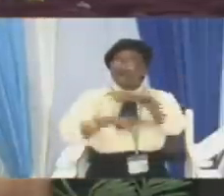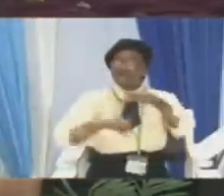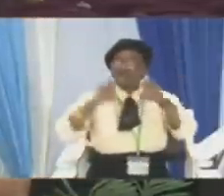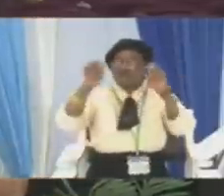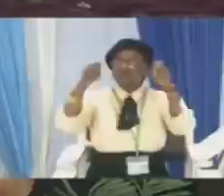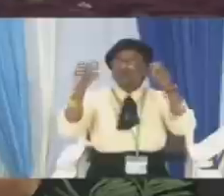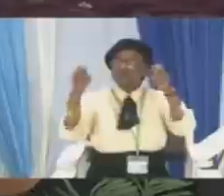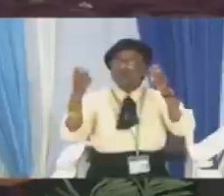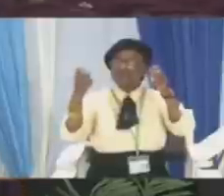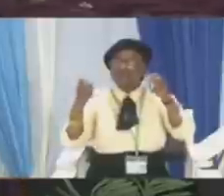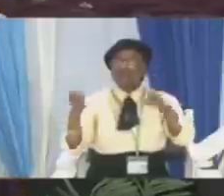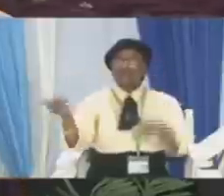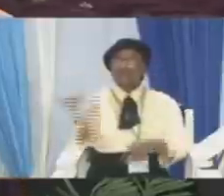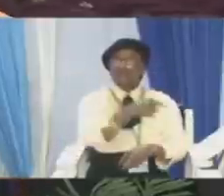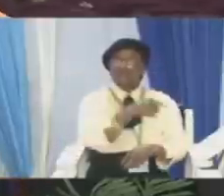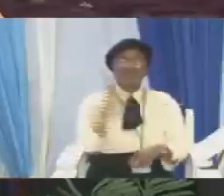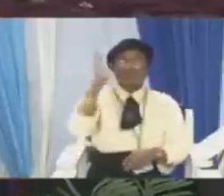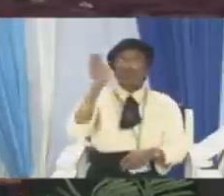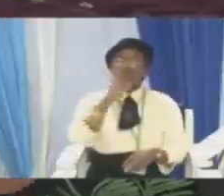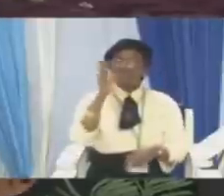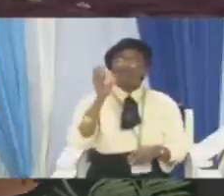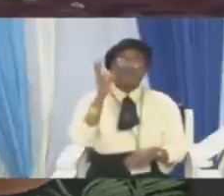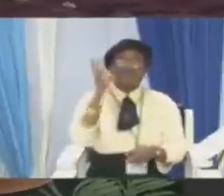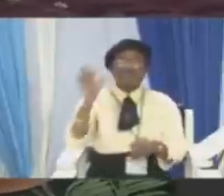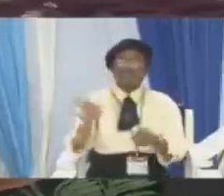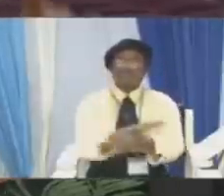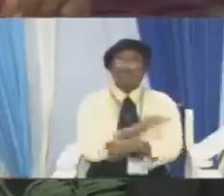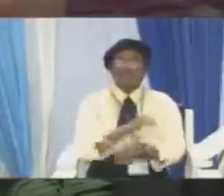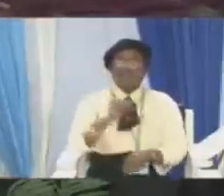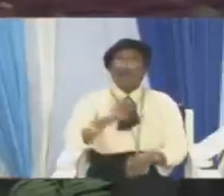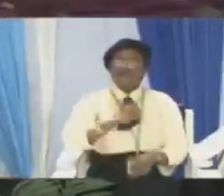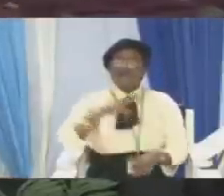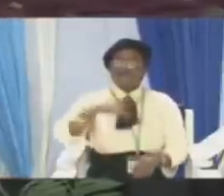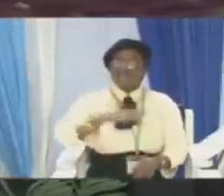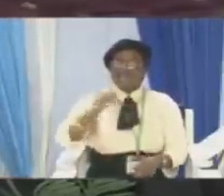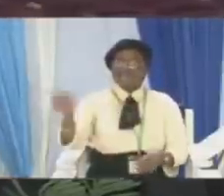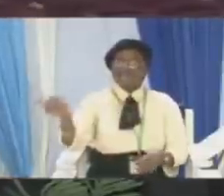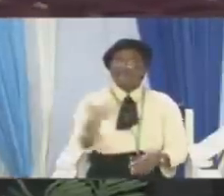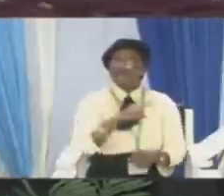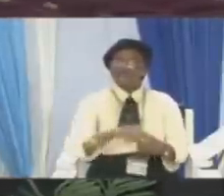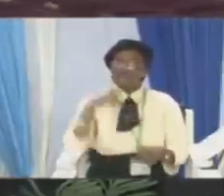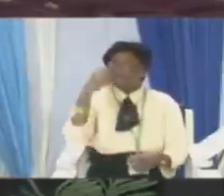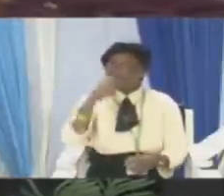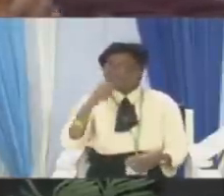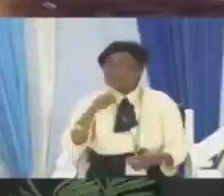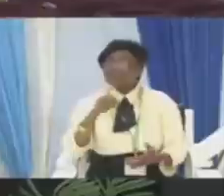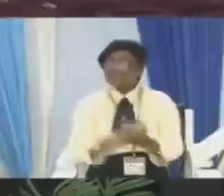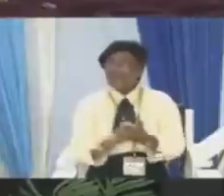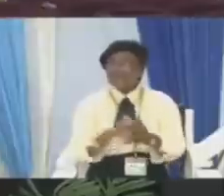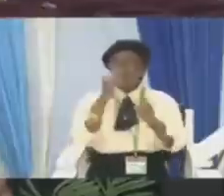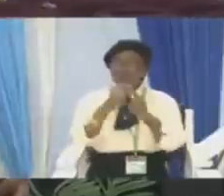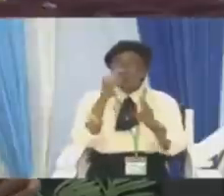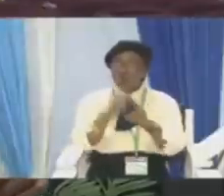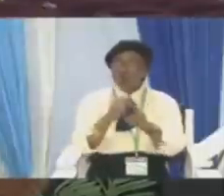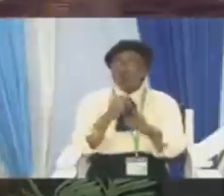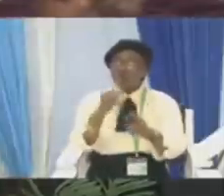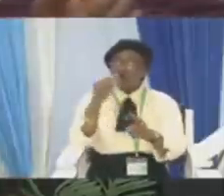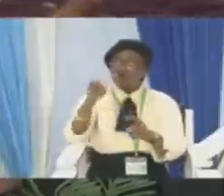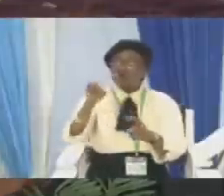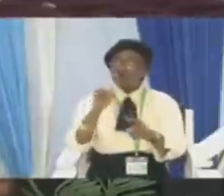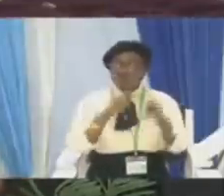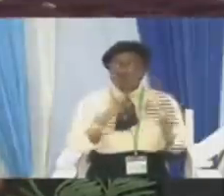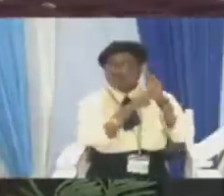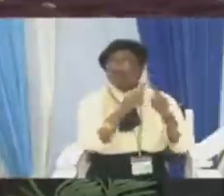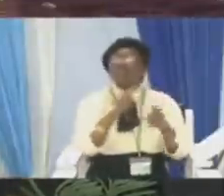Shall Be Fruitful. I'd like you to speak that word of prophecy to somebody, or